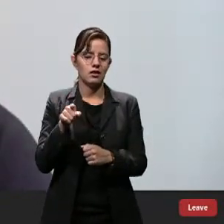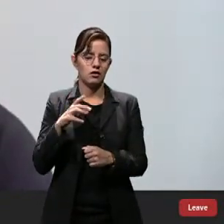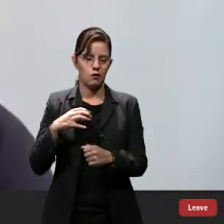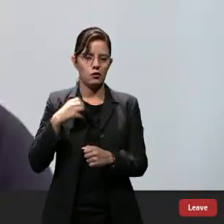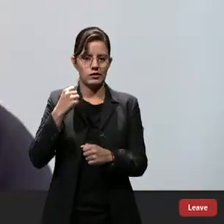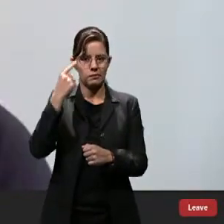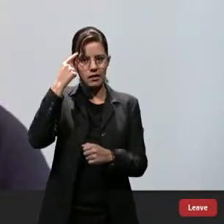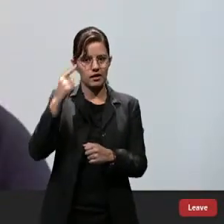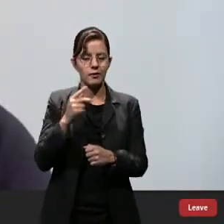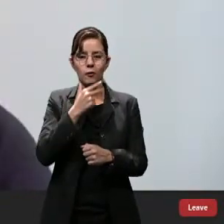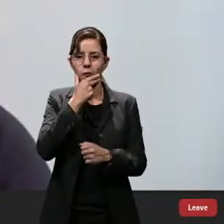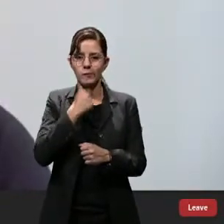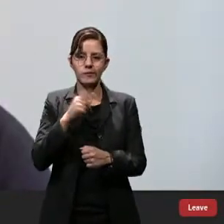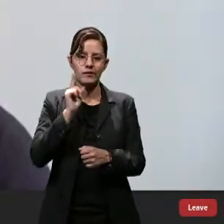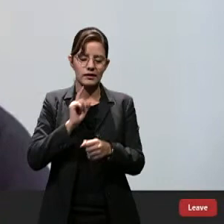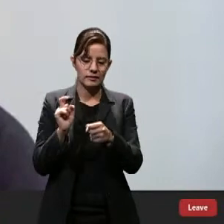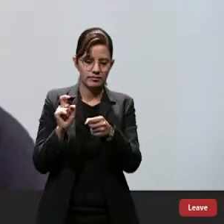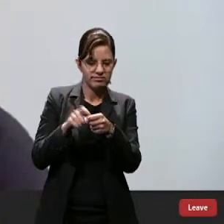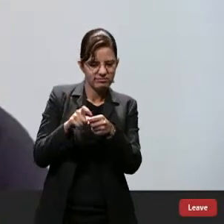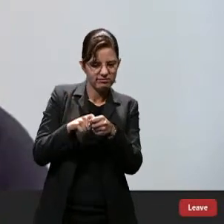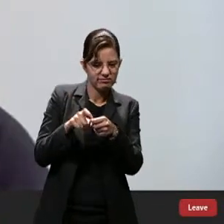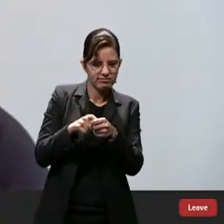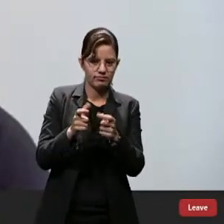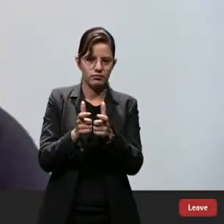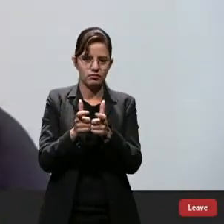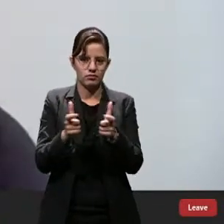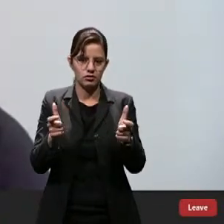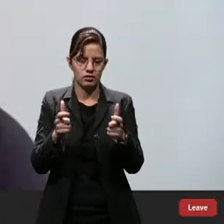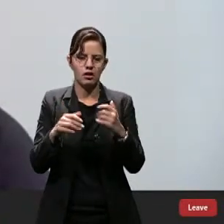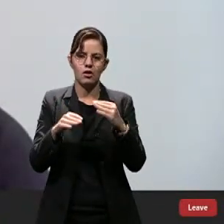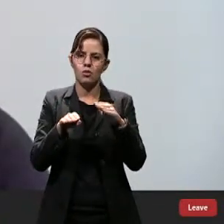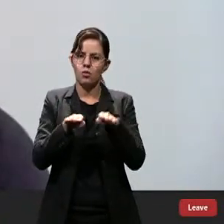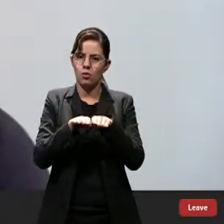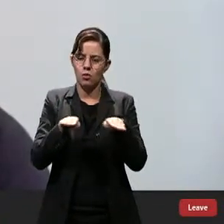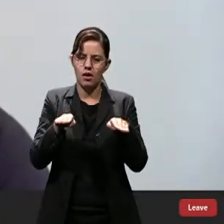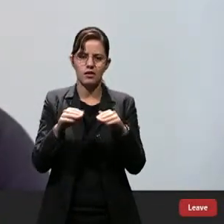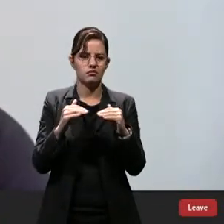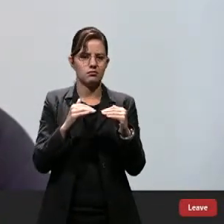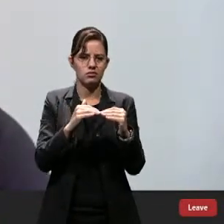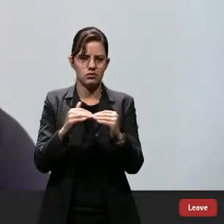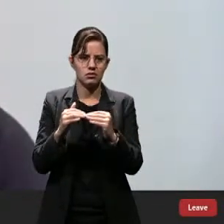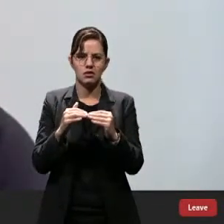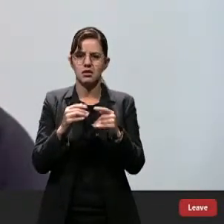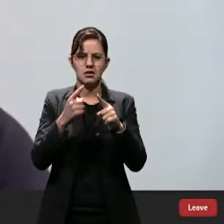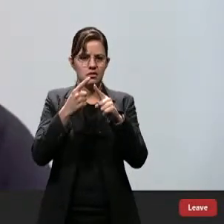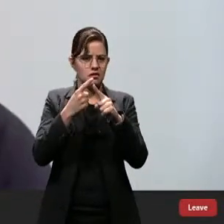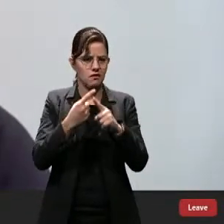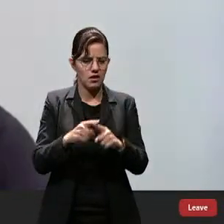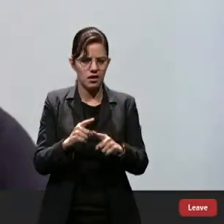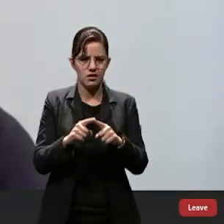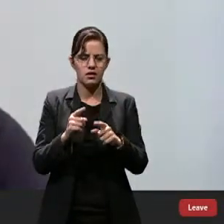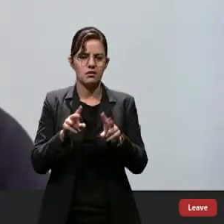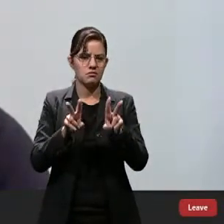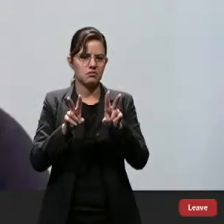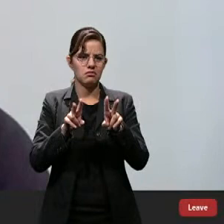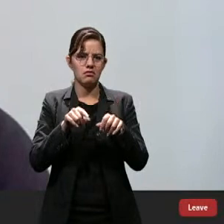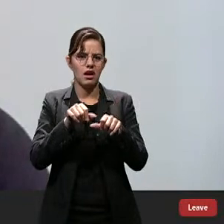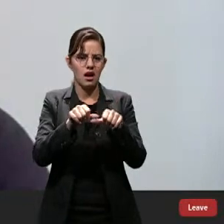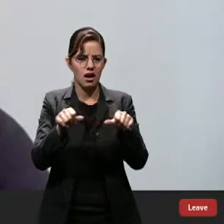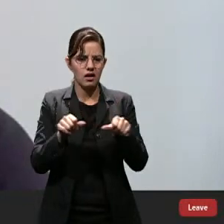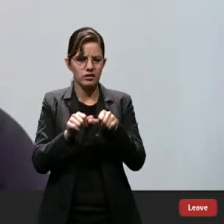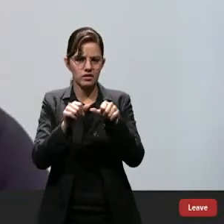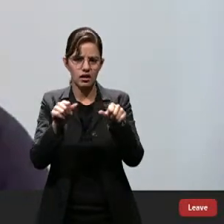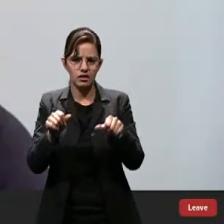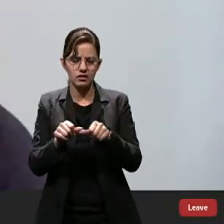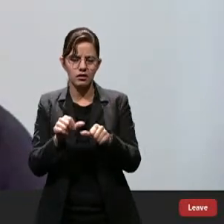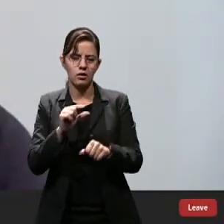to accomplish a total participation of women in all areas in the public and private lives.